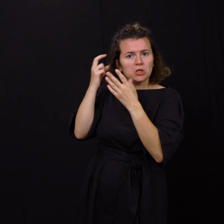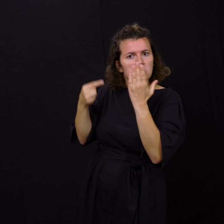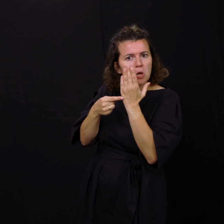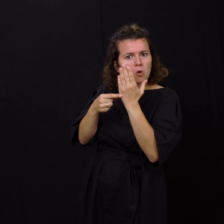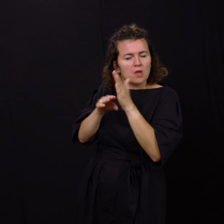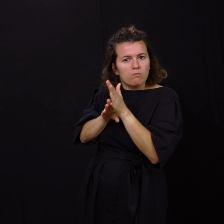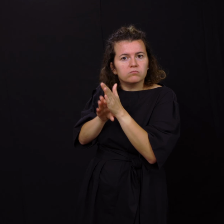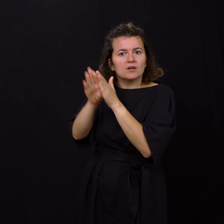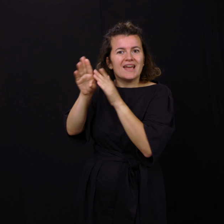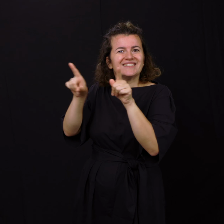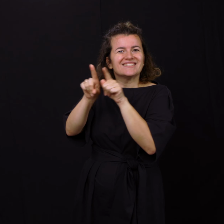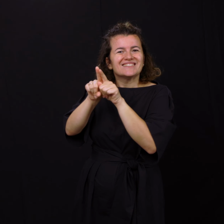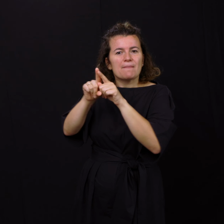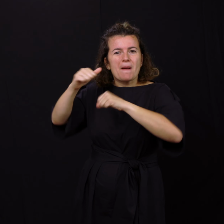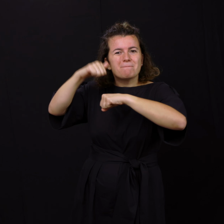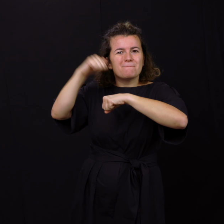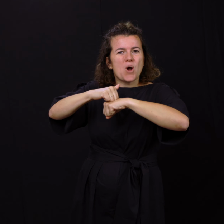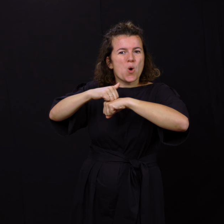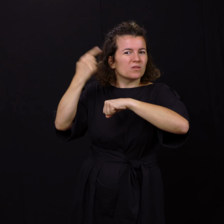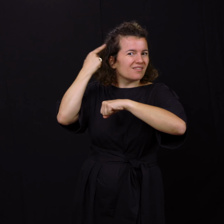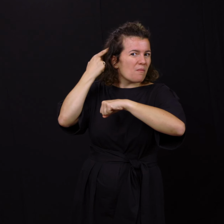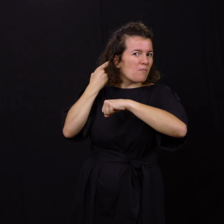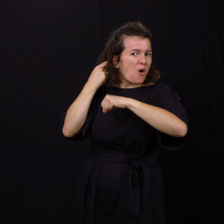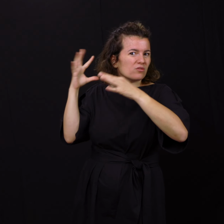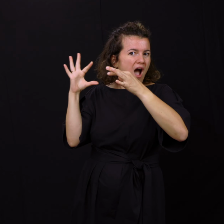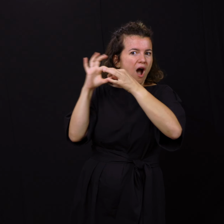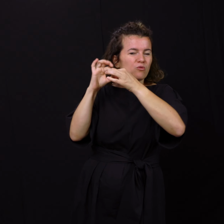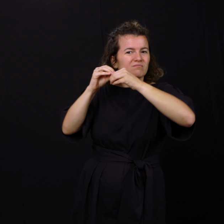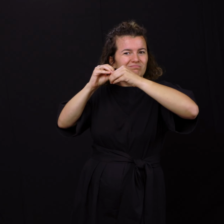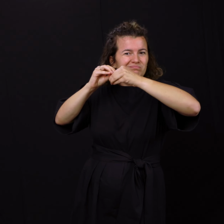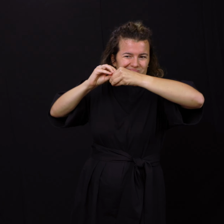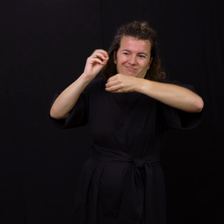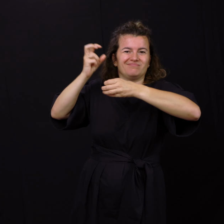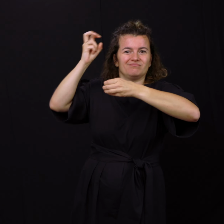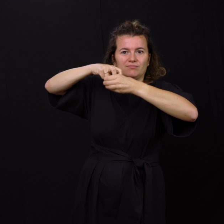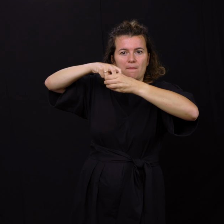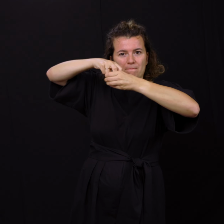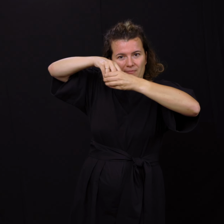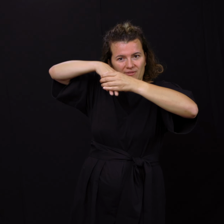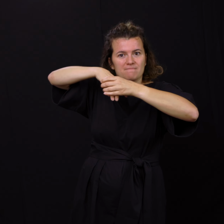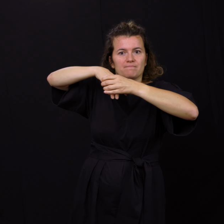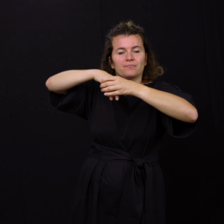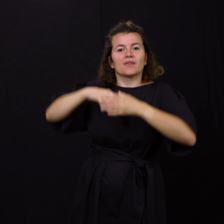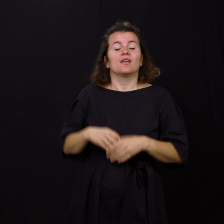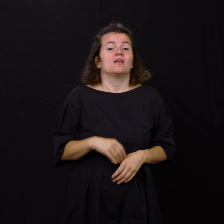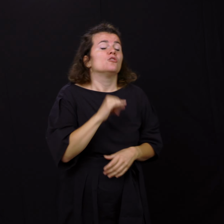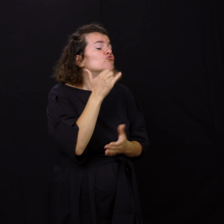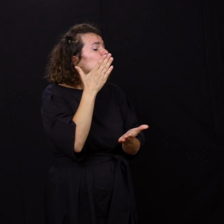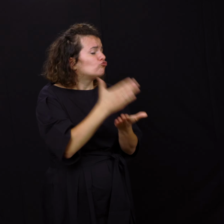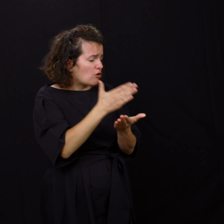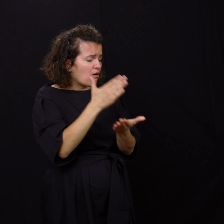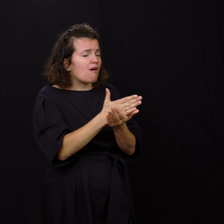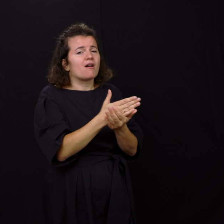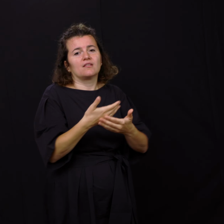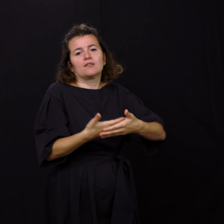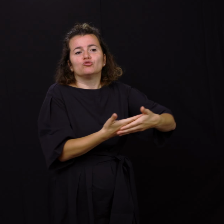your phone. Yeah. So like in hearing aids as well as in cochlear implants, Bluetooth connections can be made. So children in high